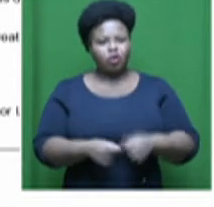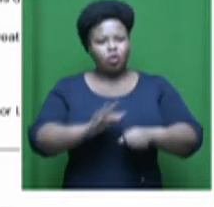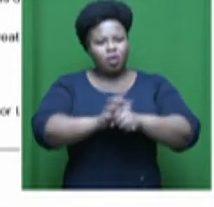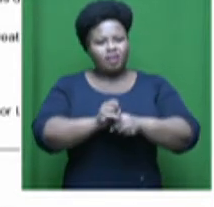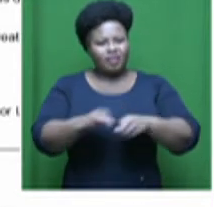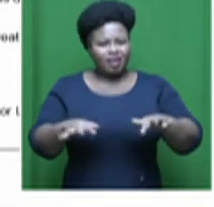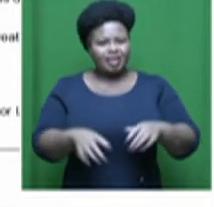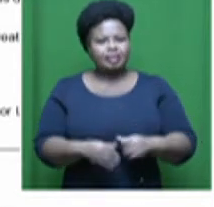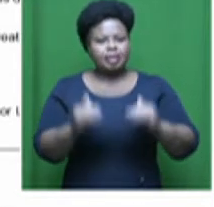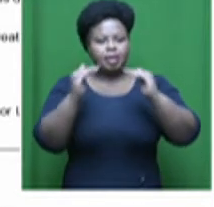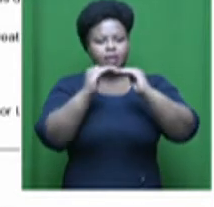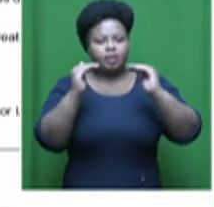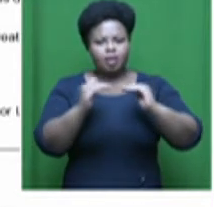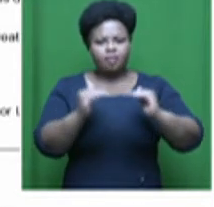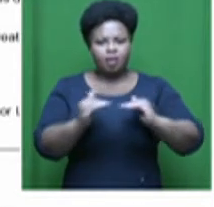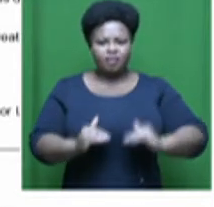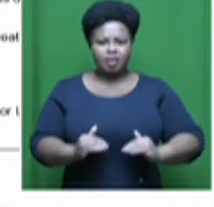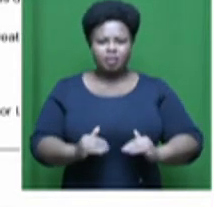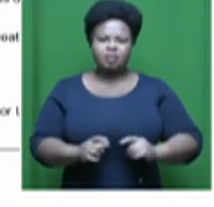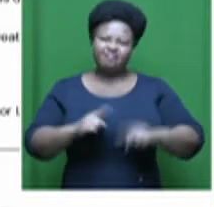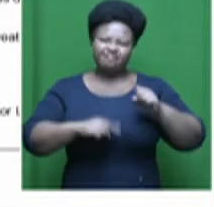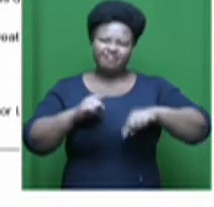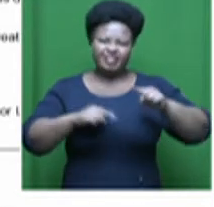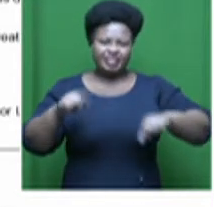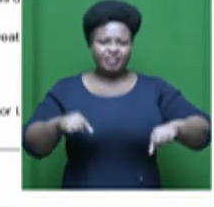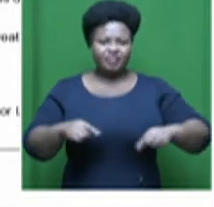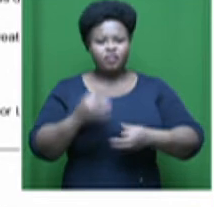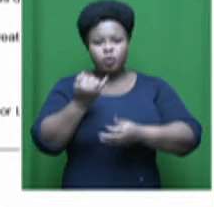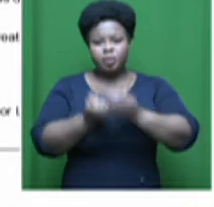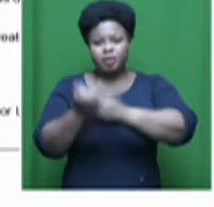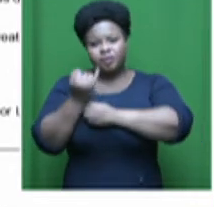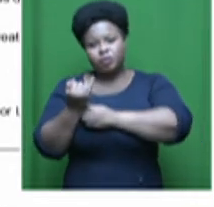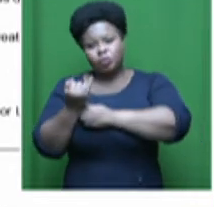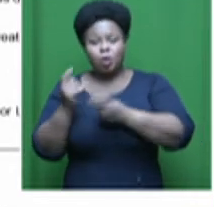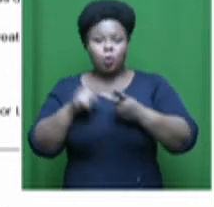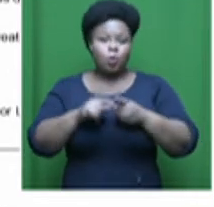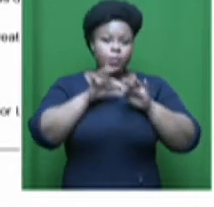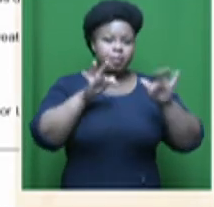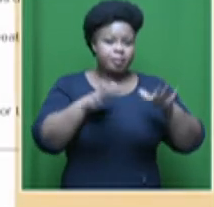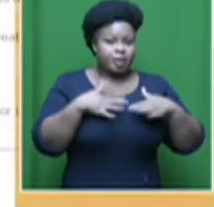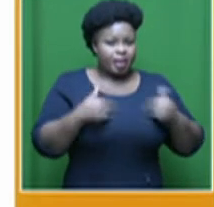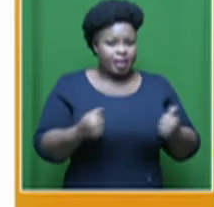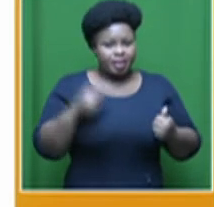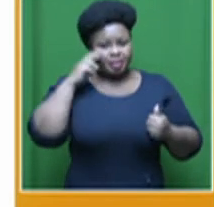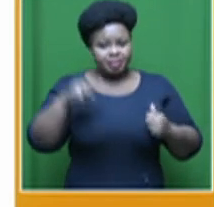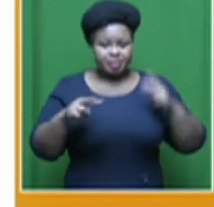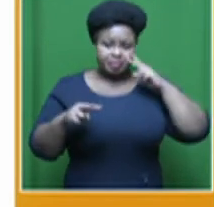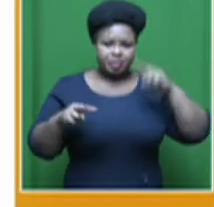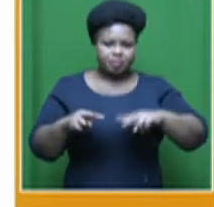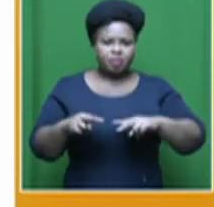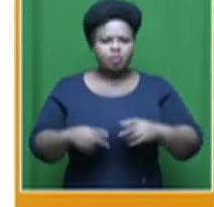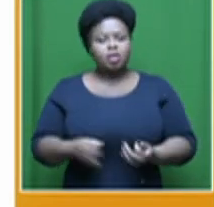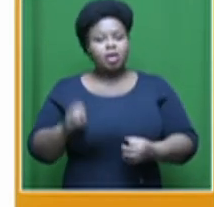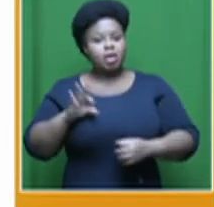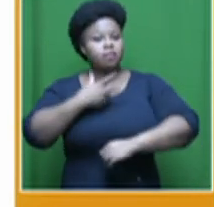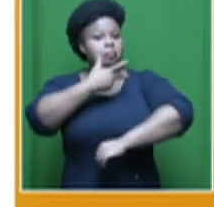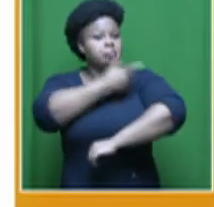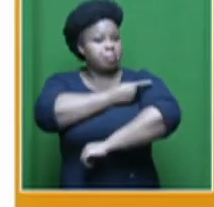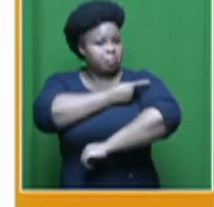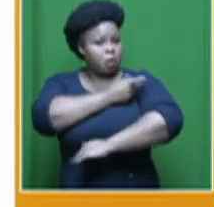COVID-19, and perhaps the most important, both from an individual level as well as from a public health perspective, is how well the vaccine